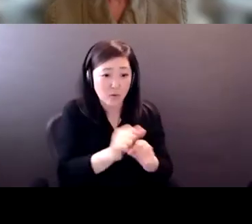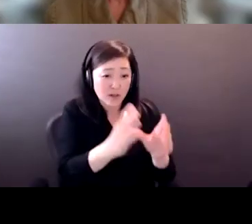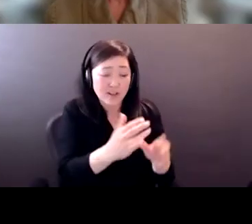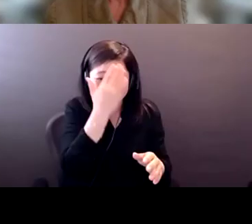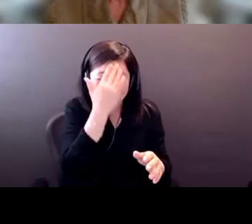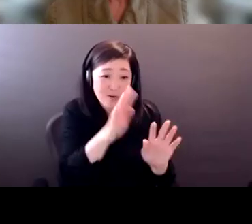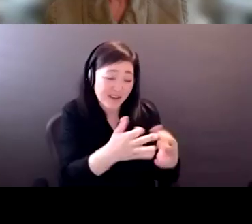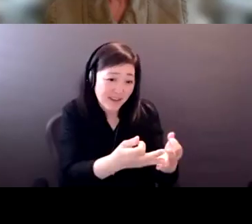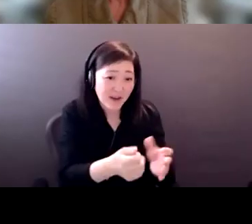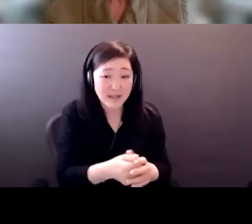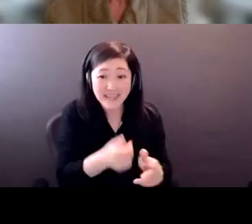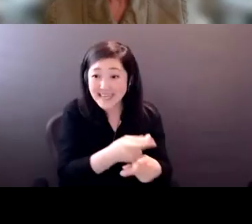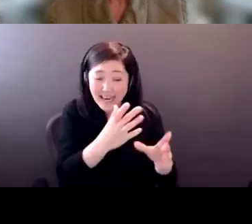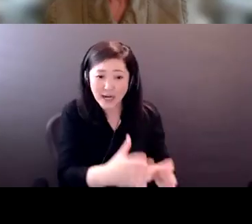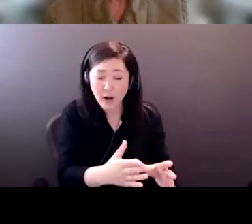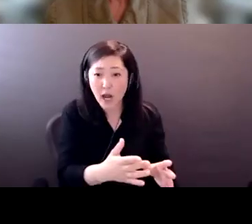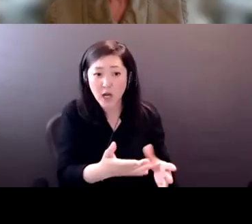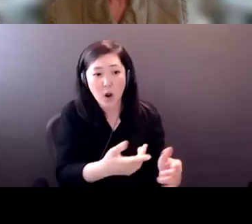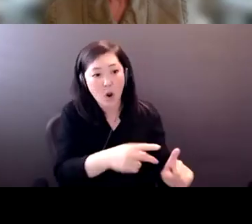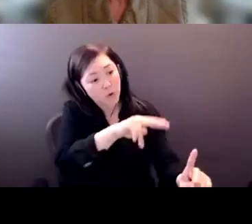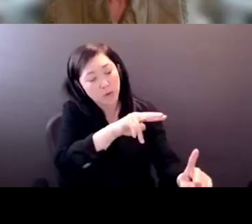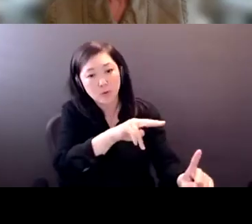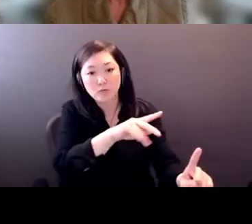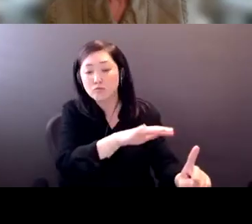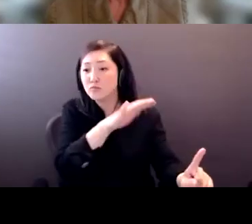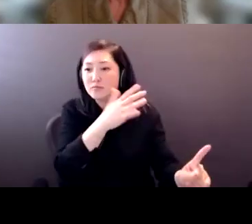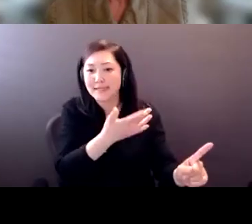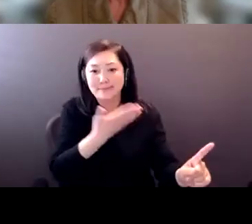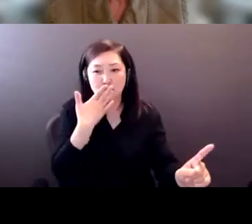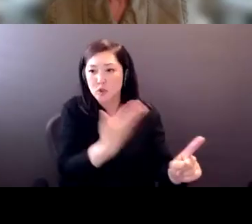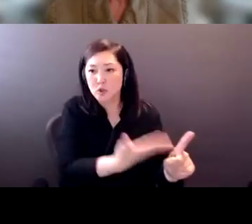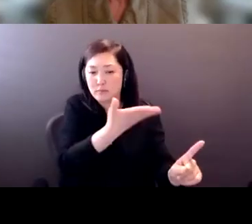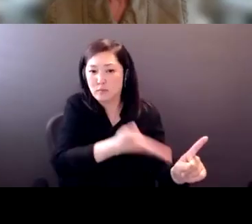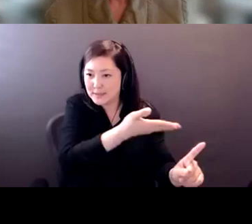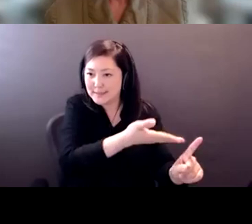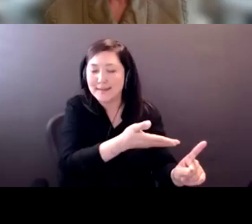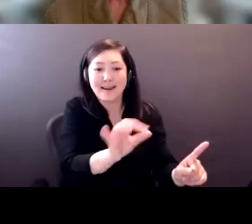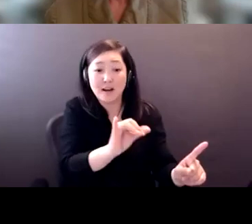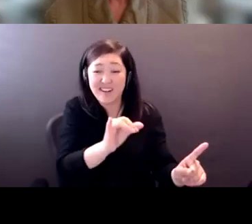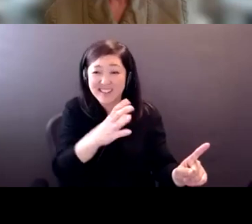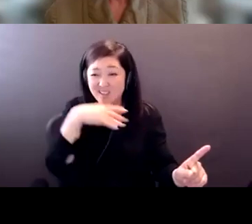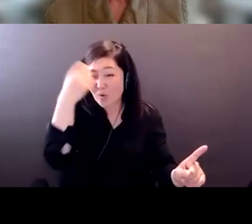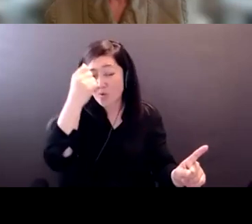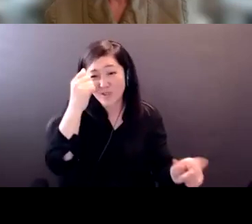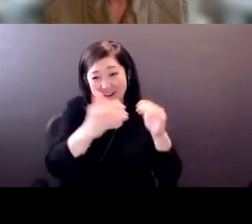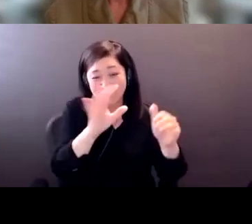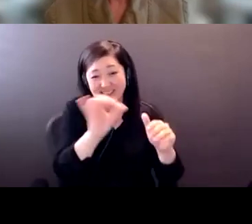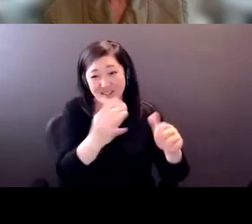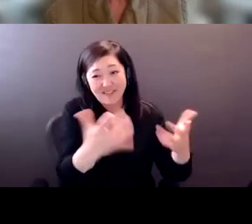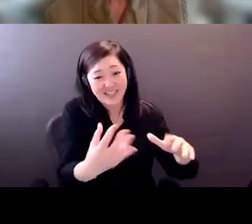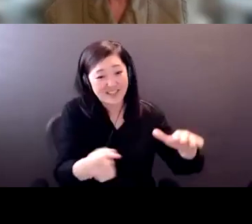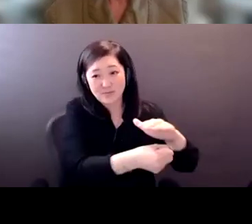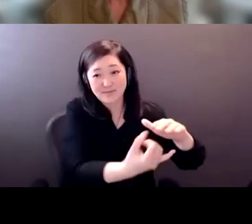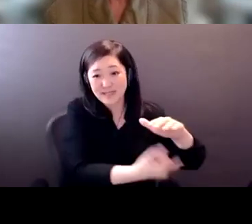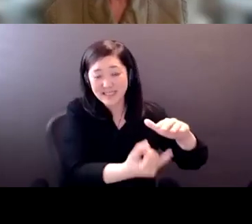caregiver may be well regarded locally, and the older adult already may be socially isolated in ways that have become